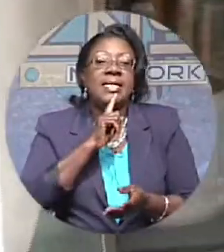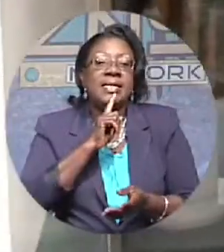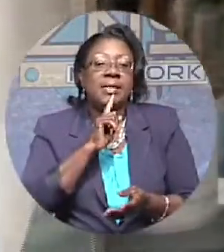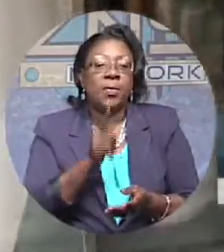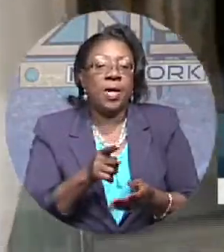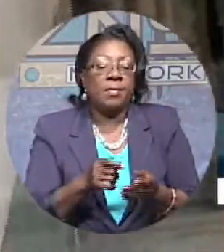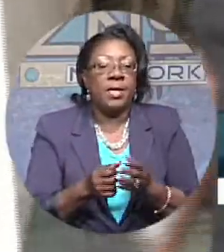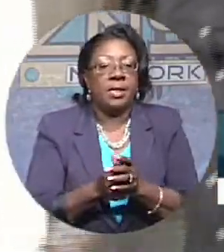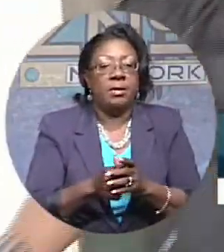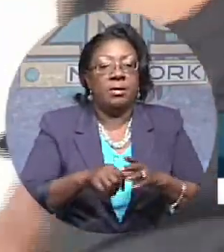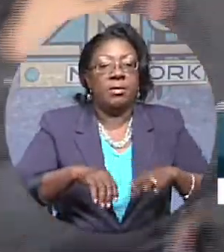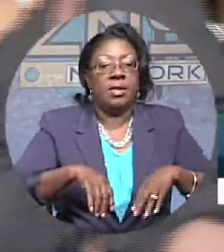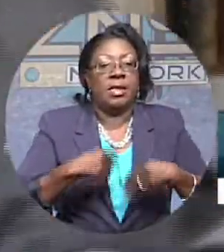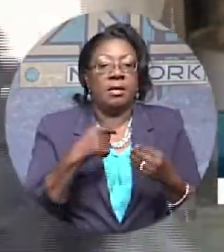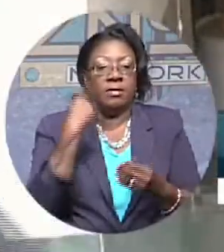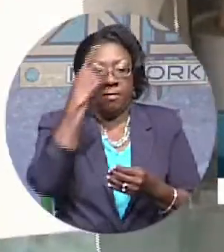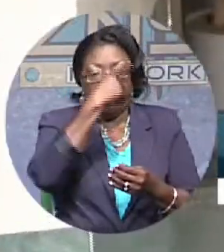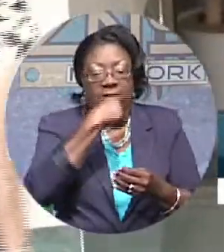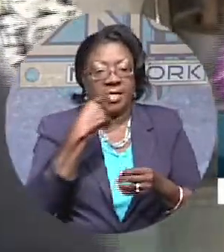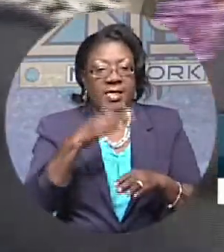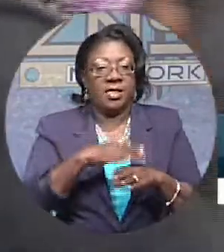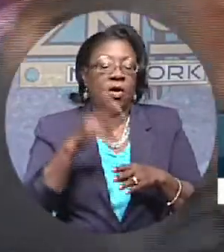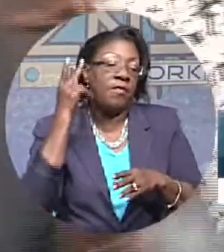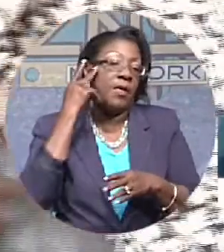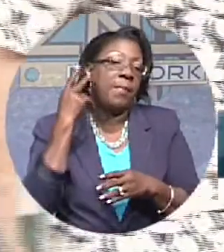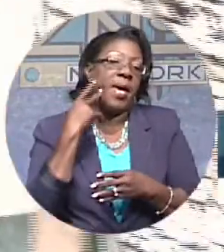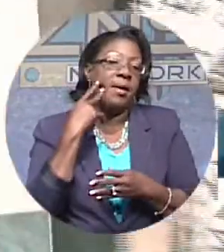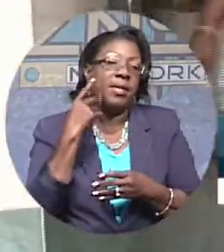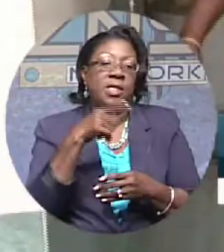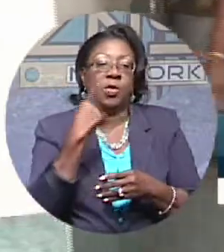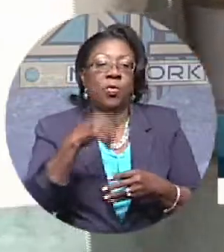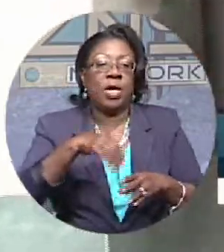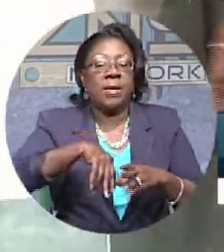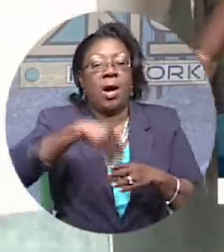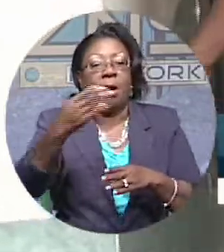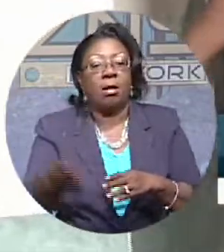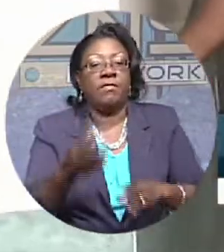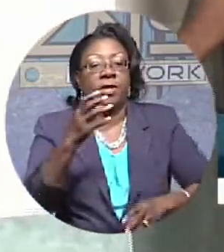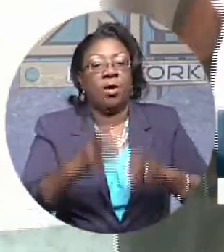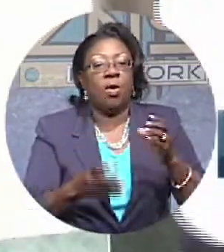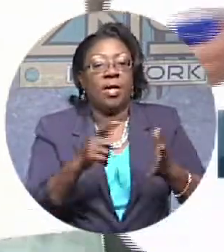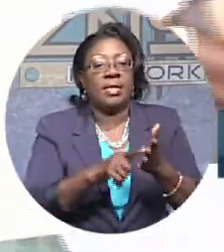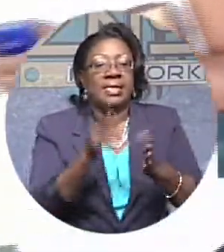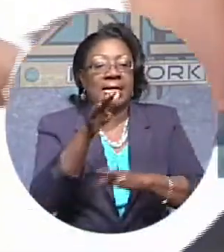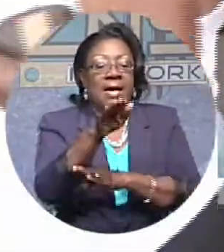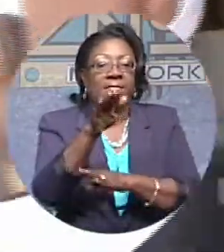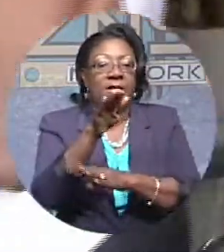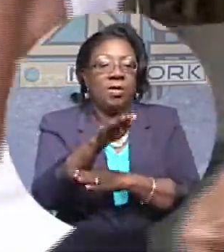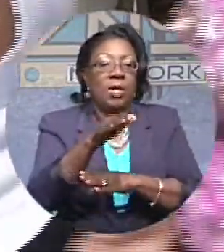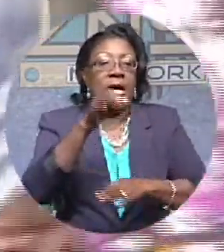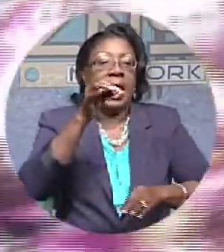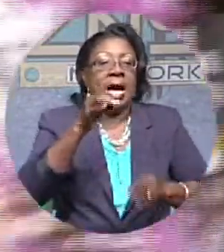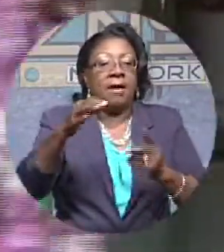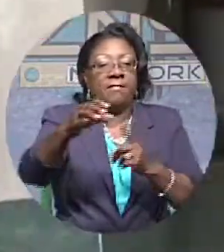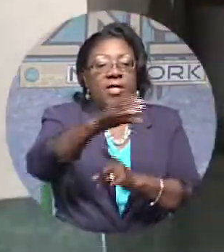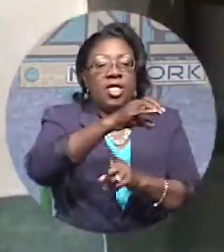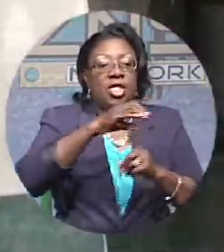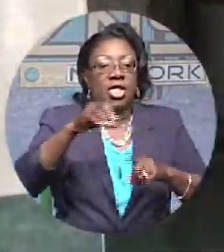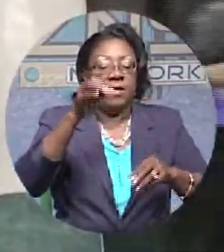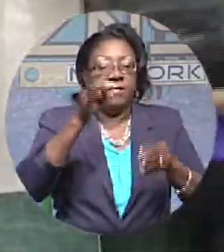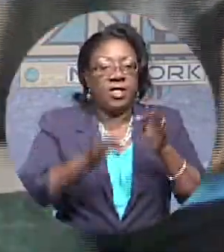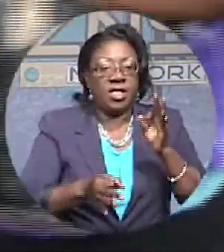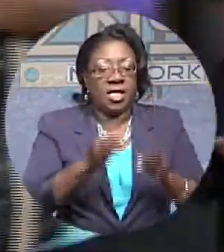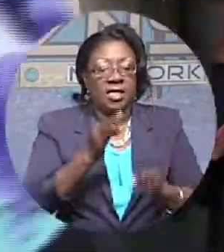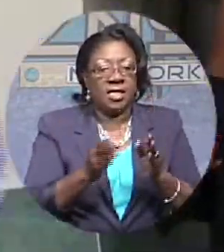Disappointment would aptly describe the faces of parents who filed out of court this afternoon after Chief Justice Sir Michael Barnett's rejecting all the claims